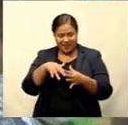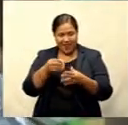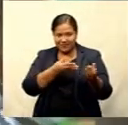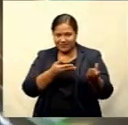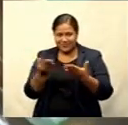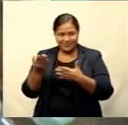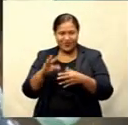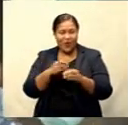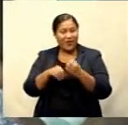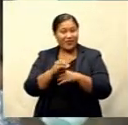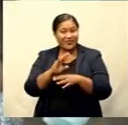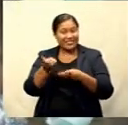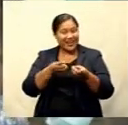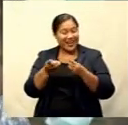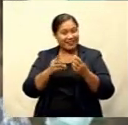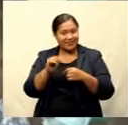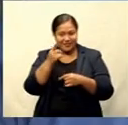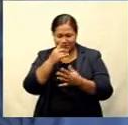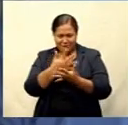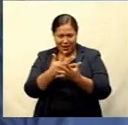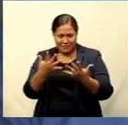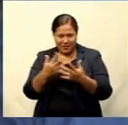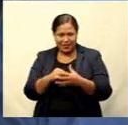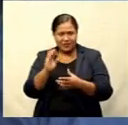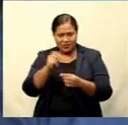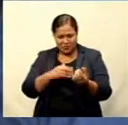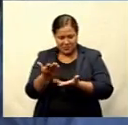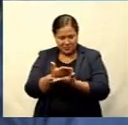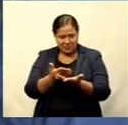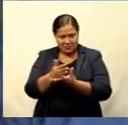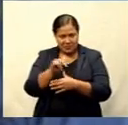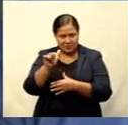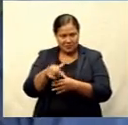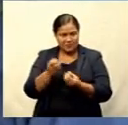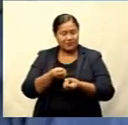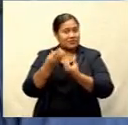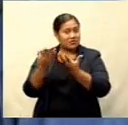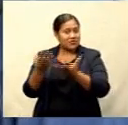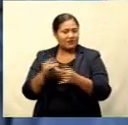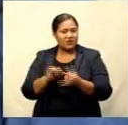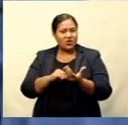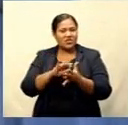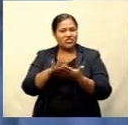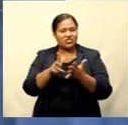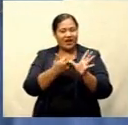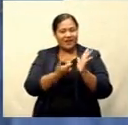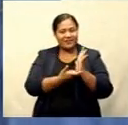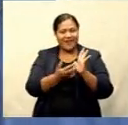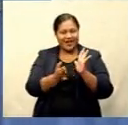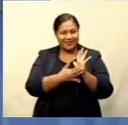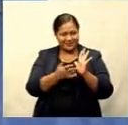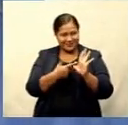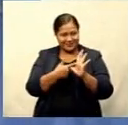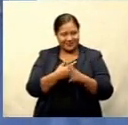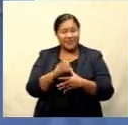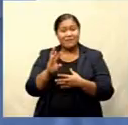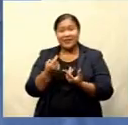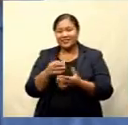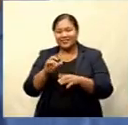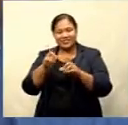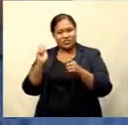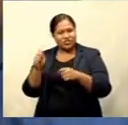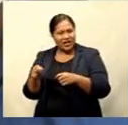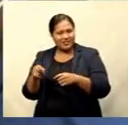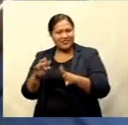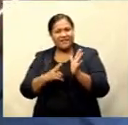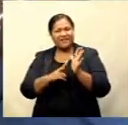of the Director of Public Prosecution to consolidate charges. The accused is represented by Filimoni Wasarongo, and the